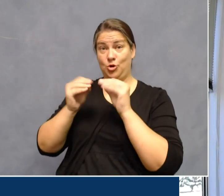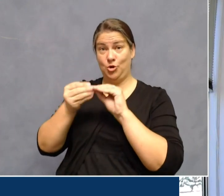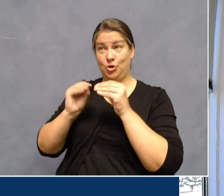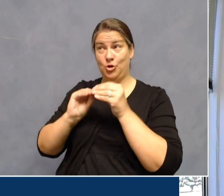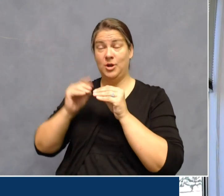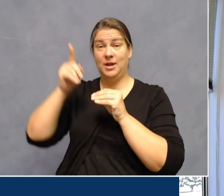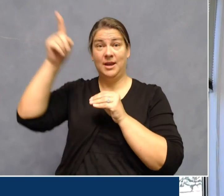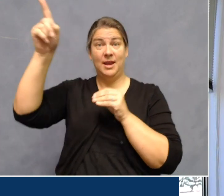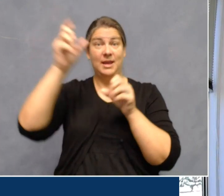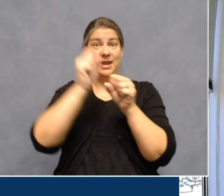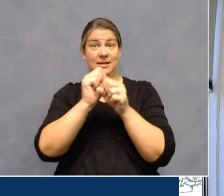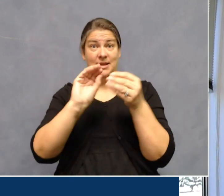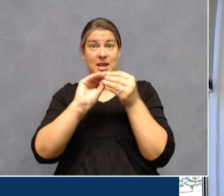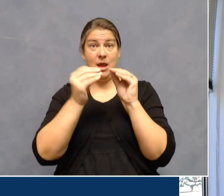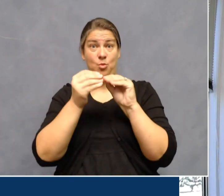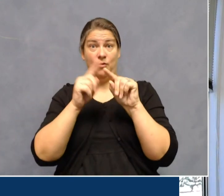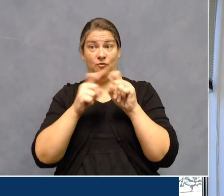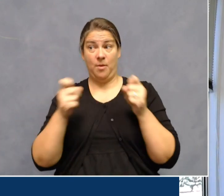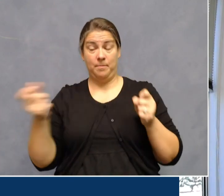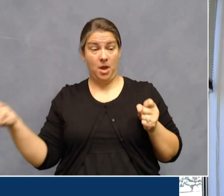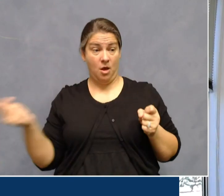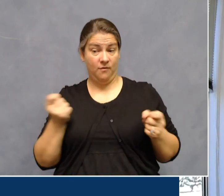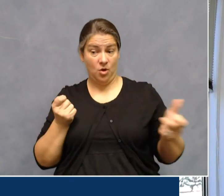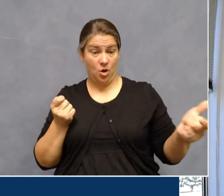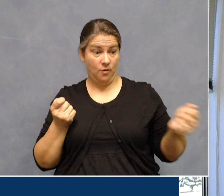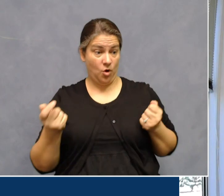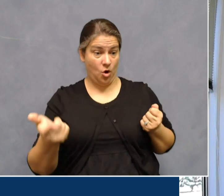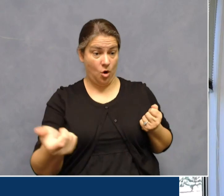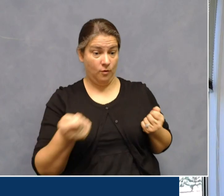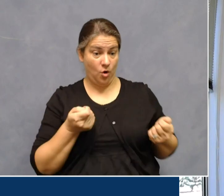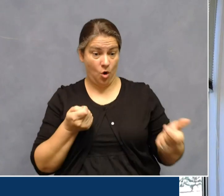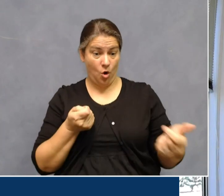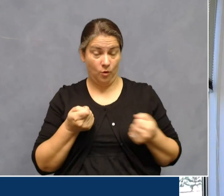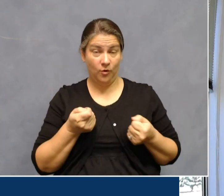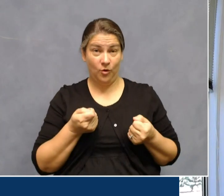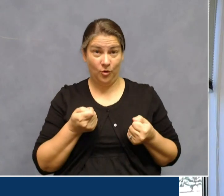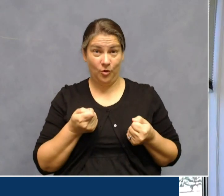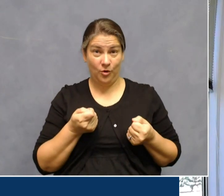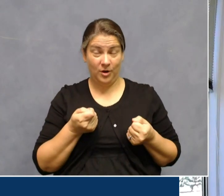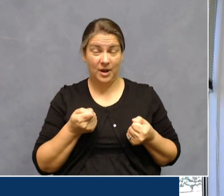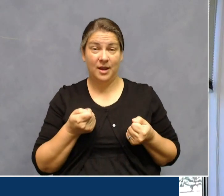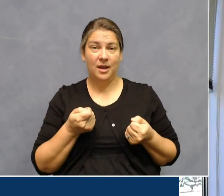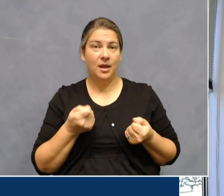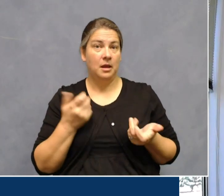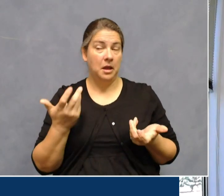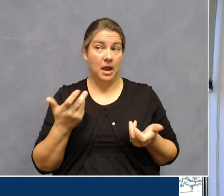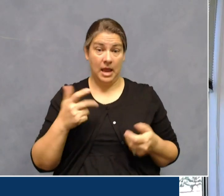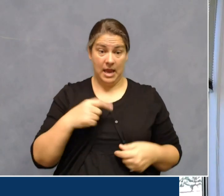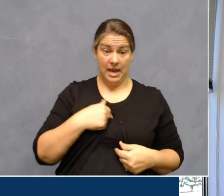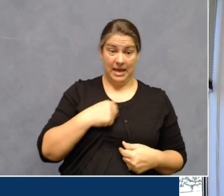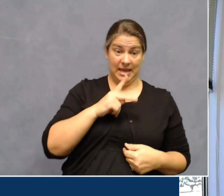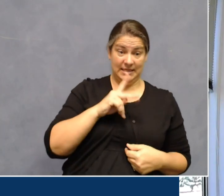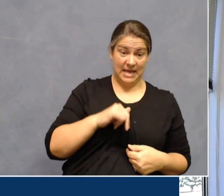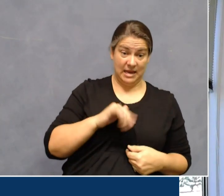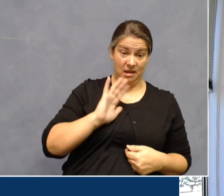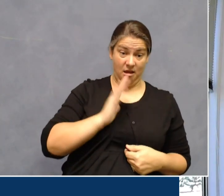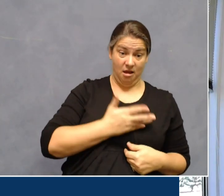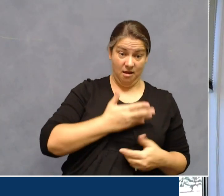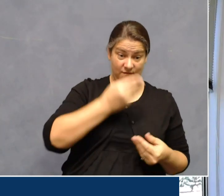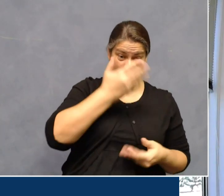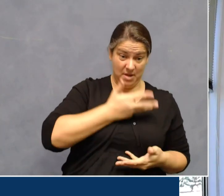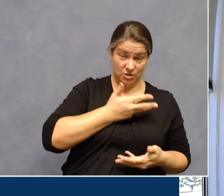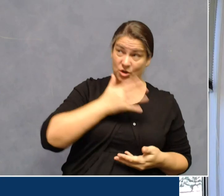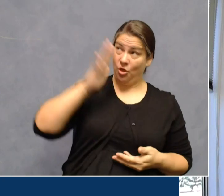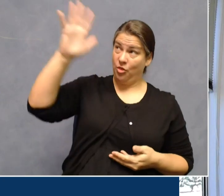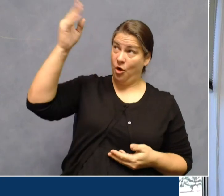data than the state of Kentucky gets, our conclusions generally align, not always, but generally, and we make